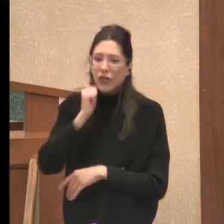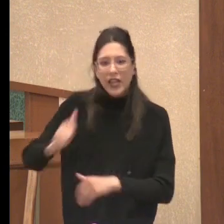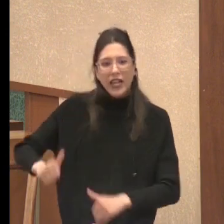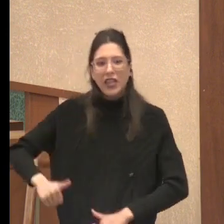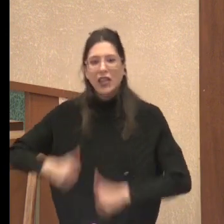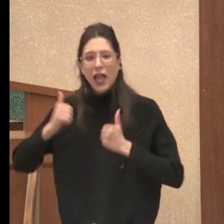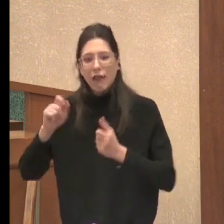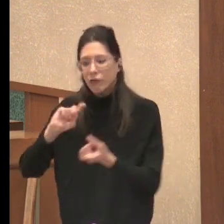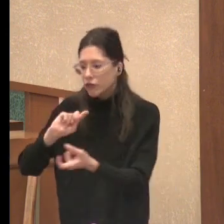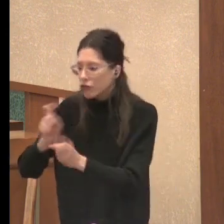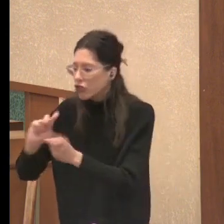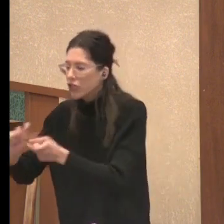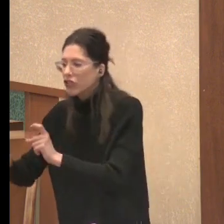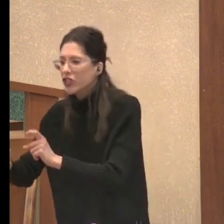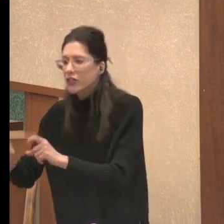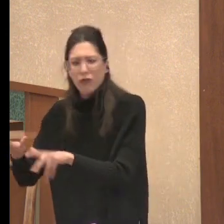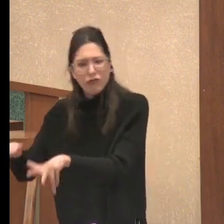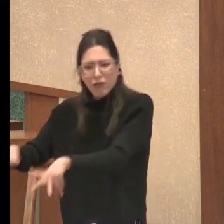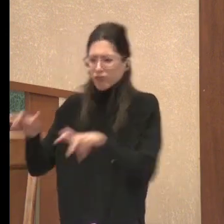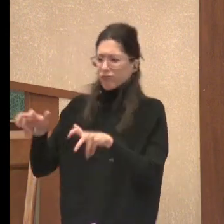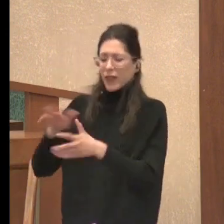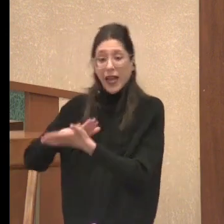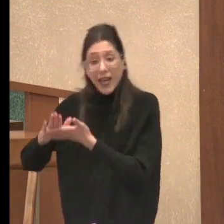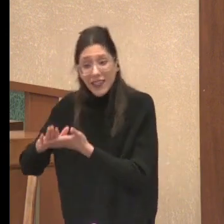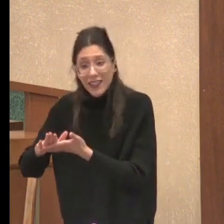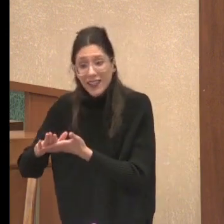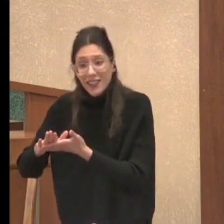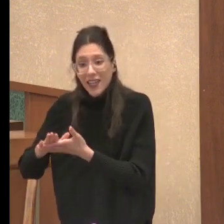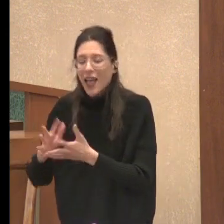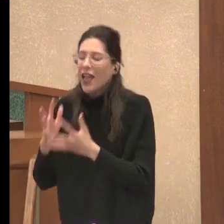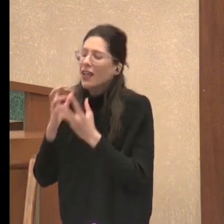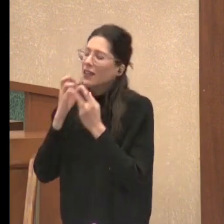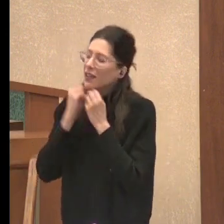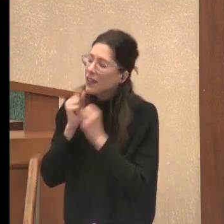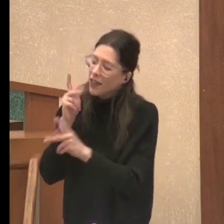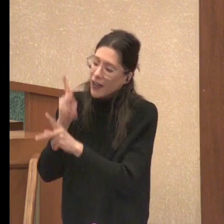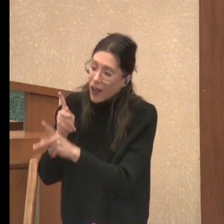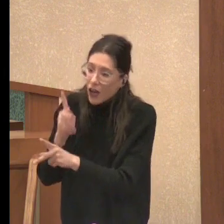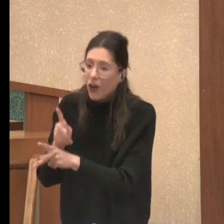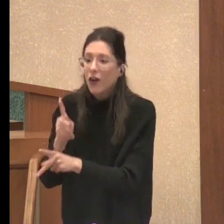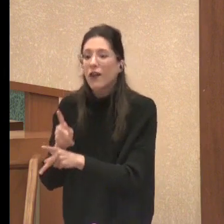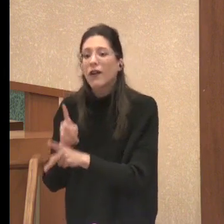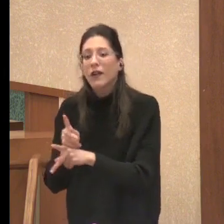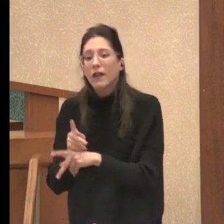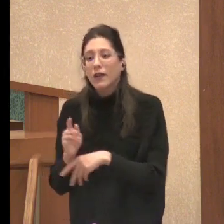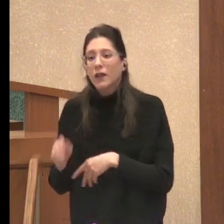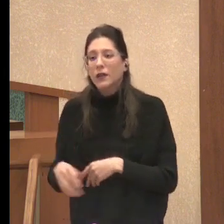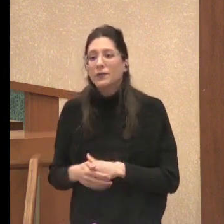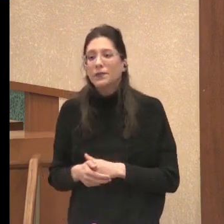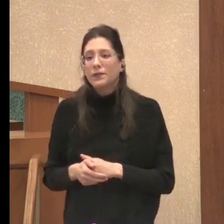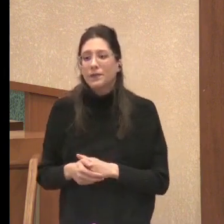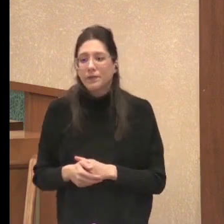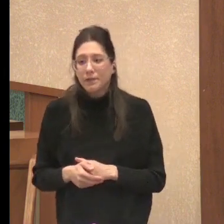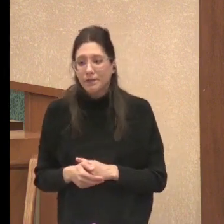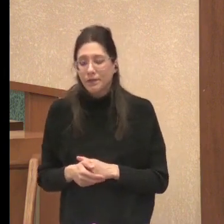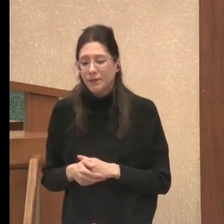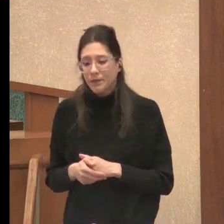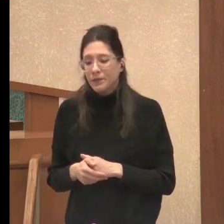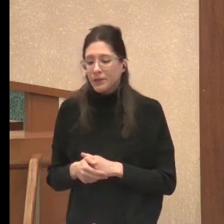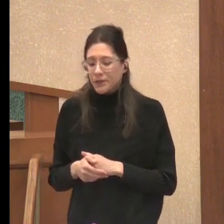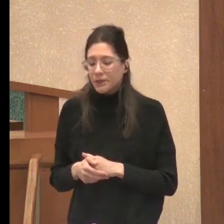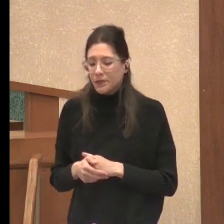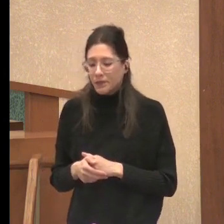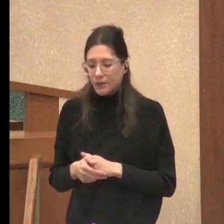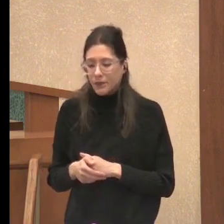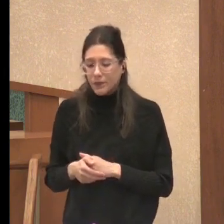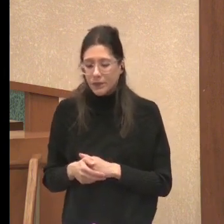life-changing acts of unselfish kindness and care that are evidenced in our lives and in the internal life